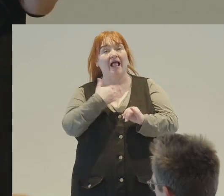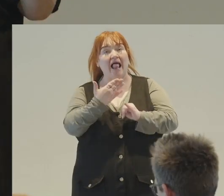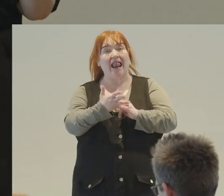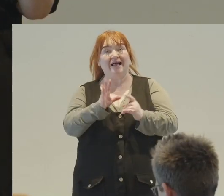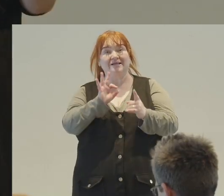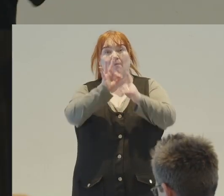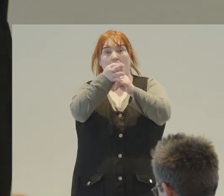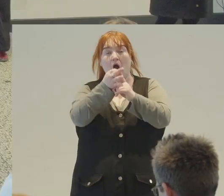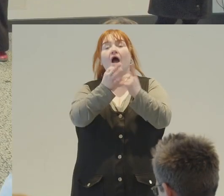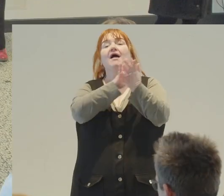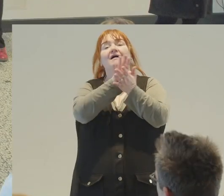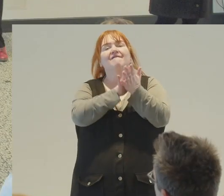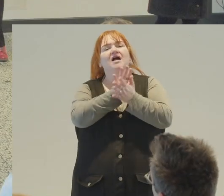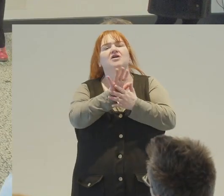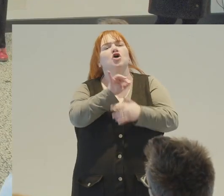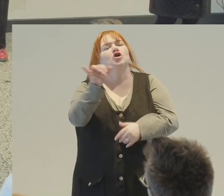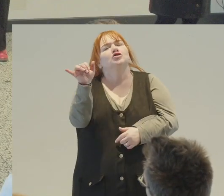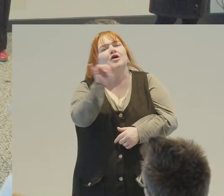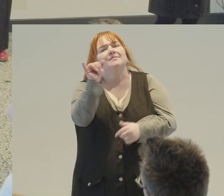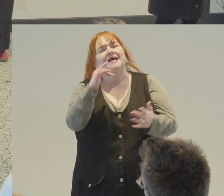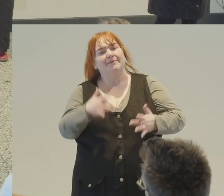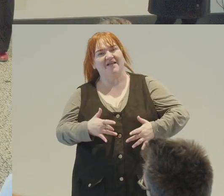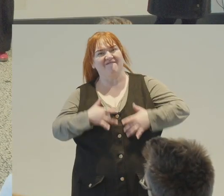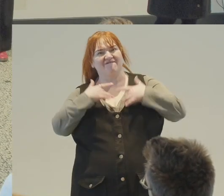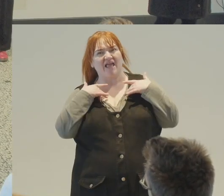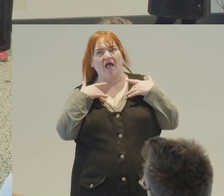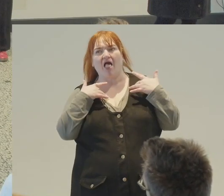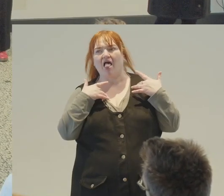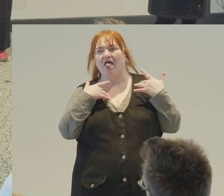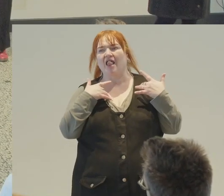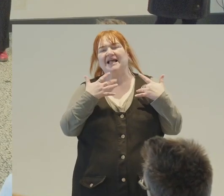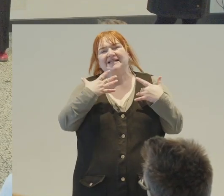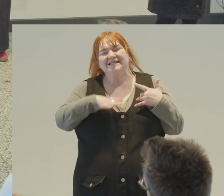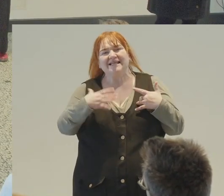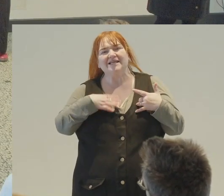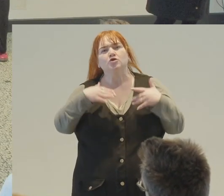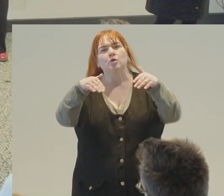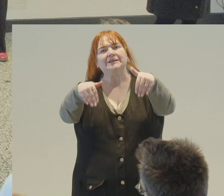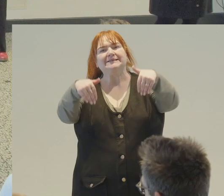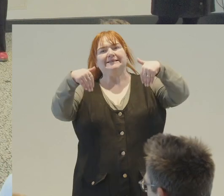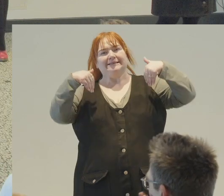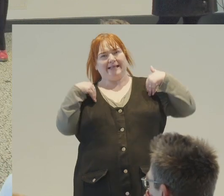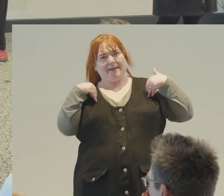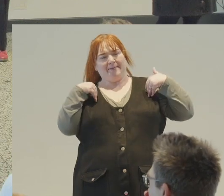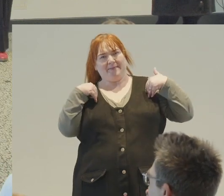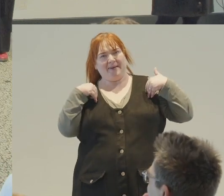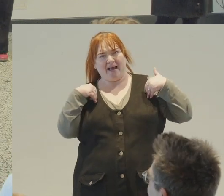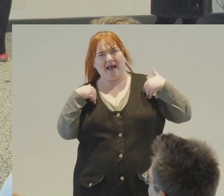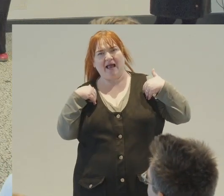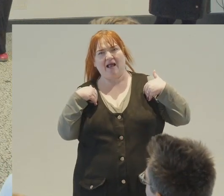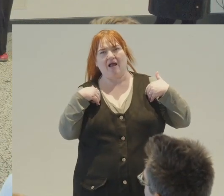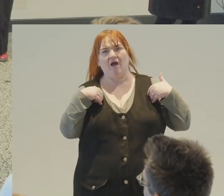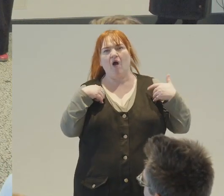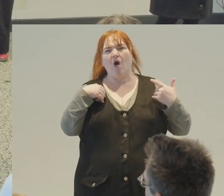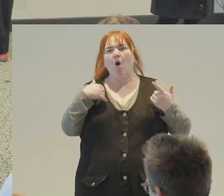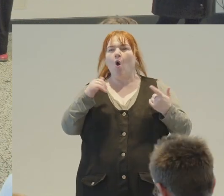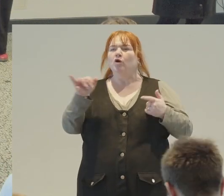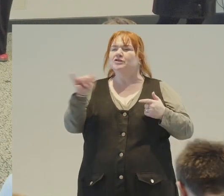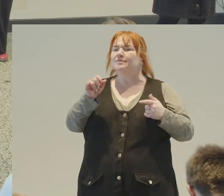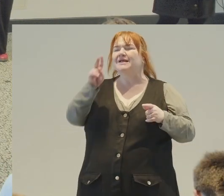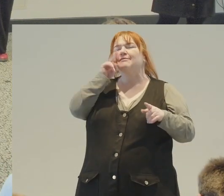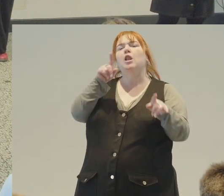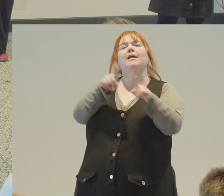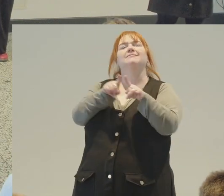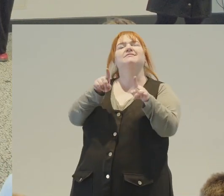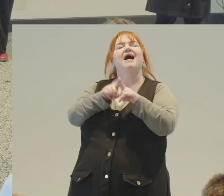being invisible, and like Georgia said, sometimes taking a step back, sometimes not doing much, or sometimes looking like you're not doing